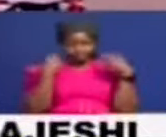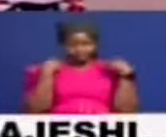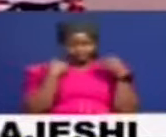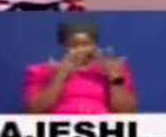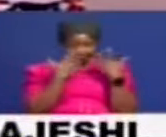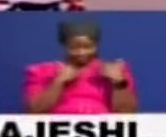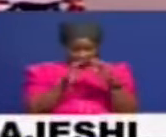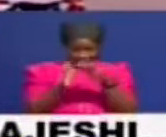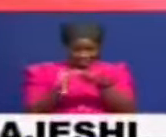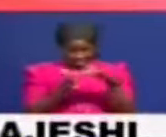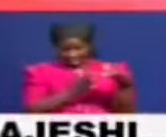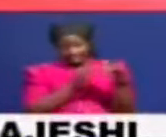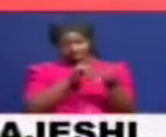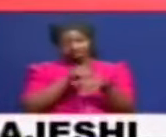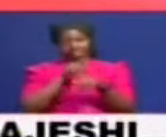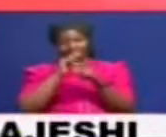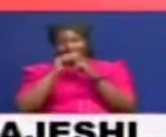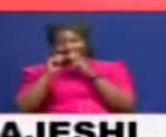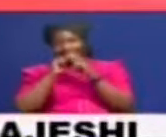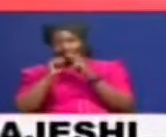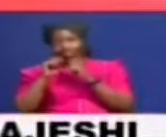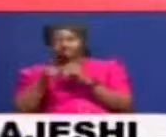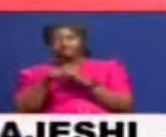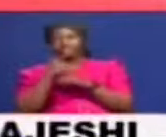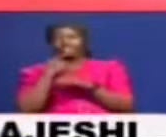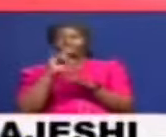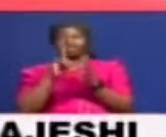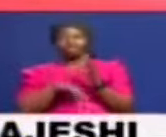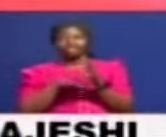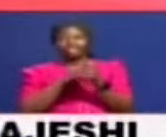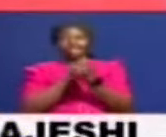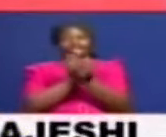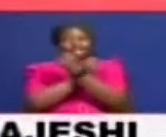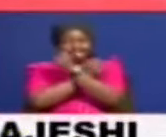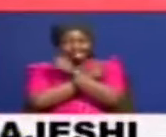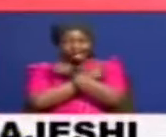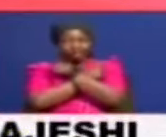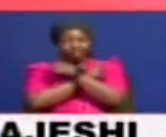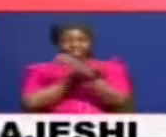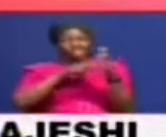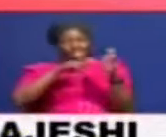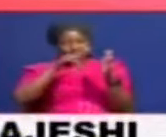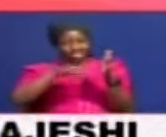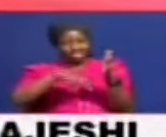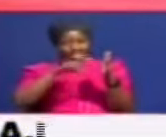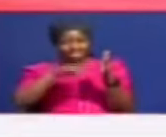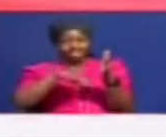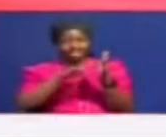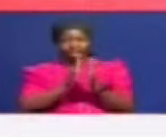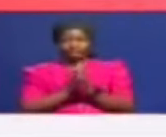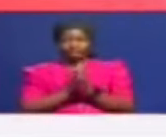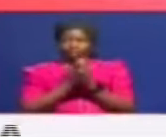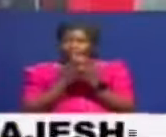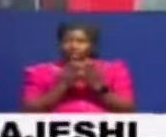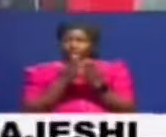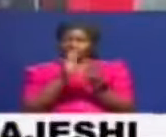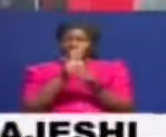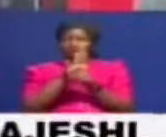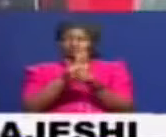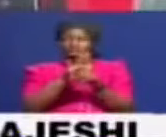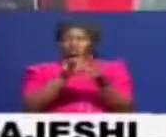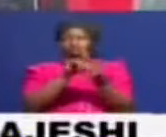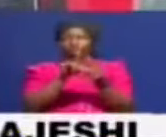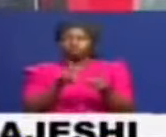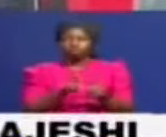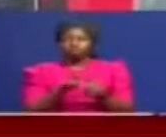that were being reconstructed after being hit due to insecurity, the exercise is actually going on well. That is the Inspector